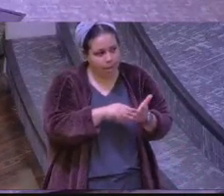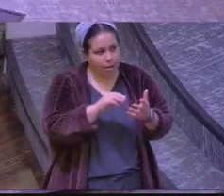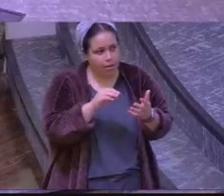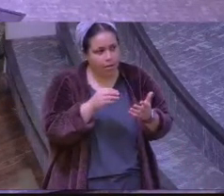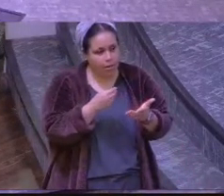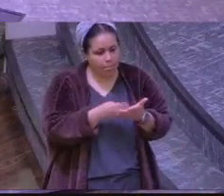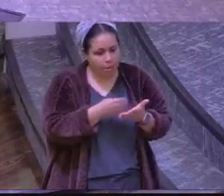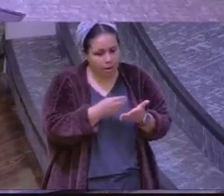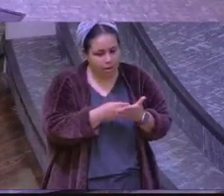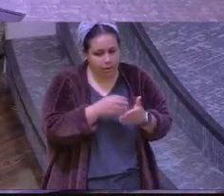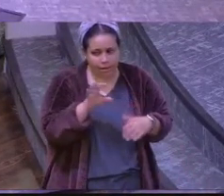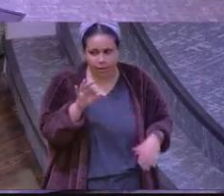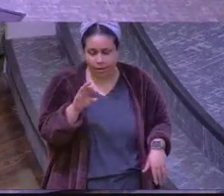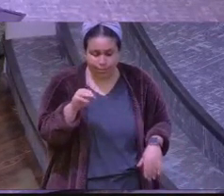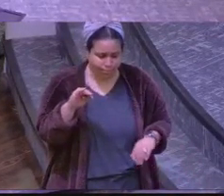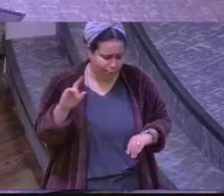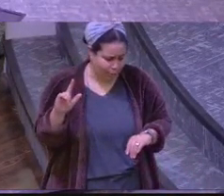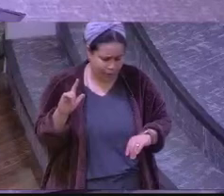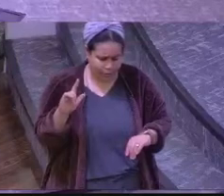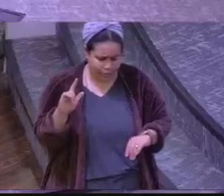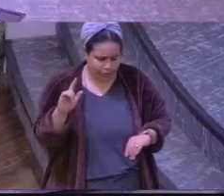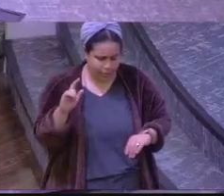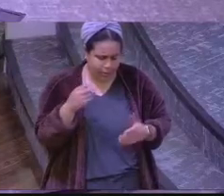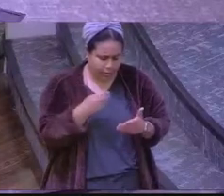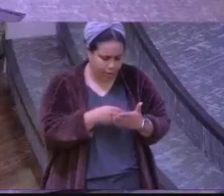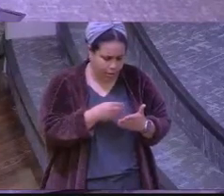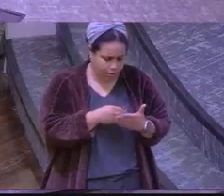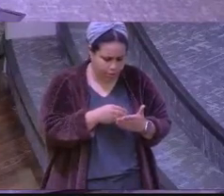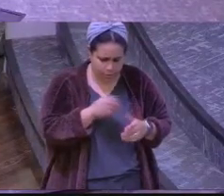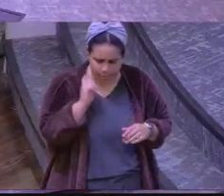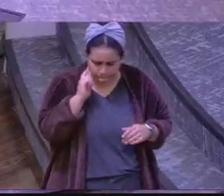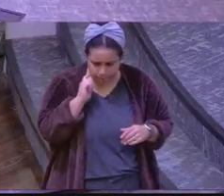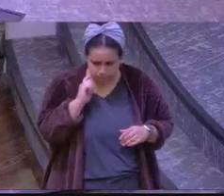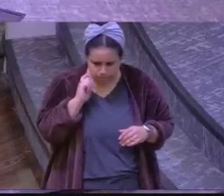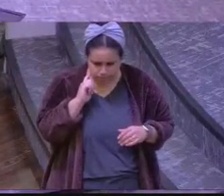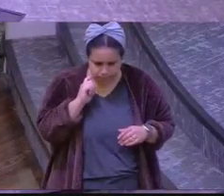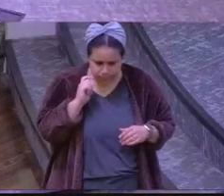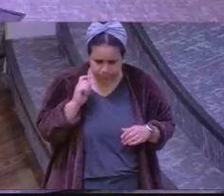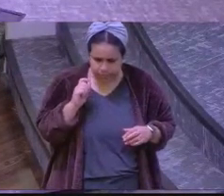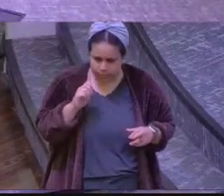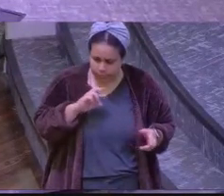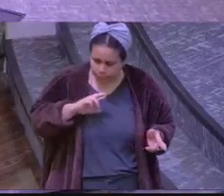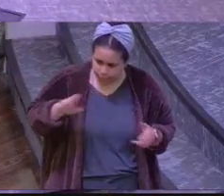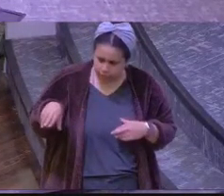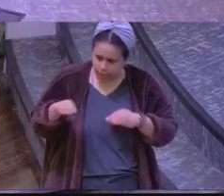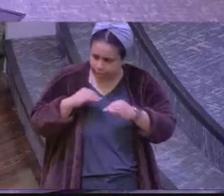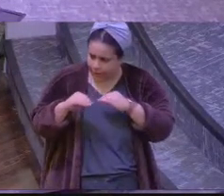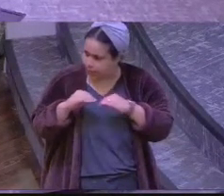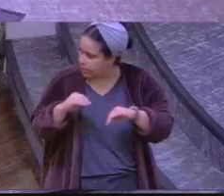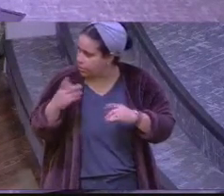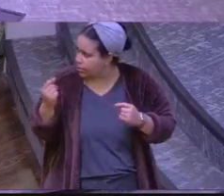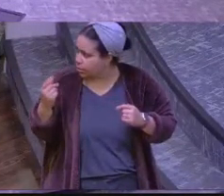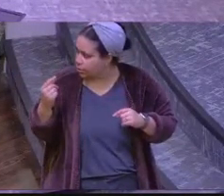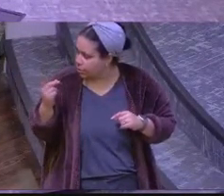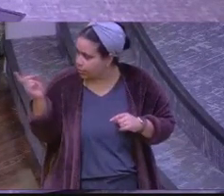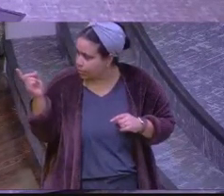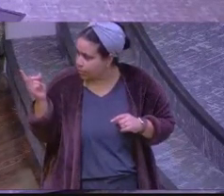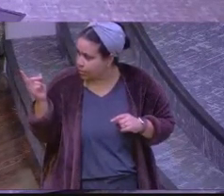something like $9 million in deferred maintenance? What does this budget do for us in that regard?